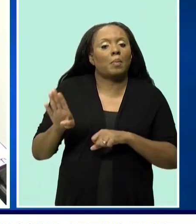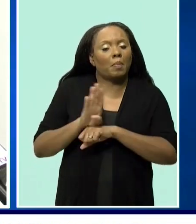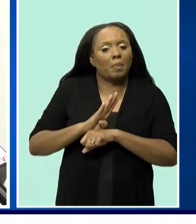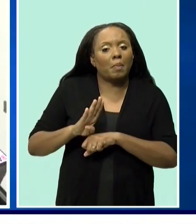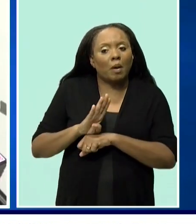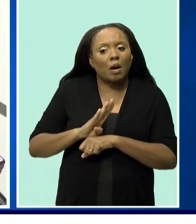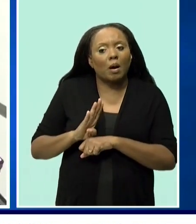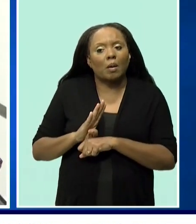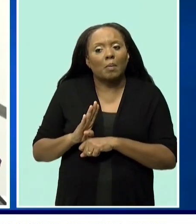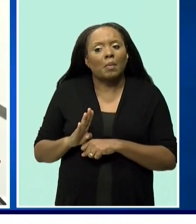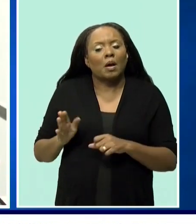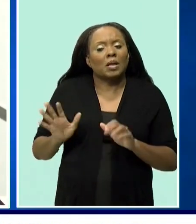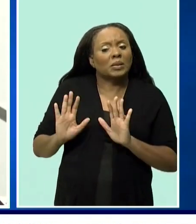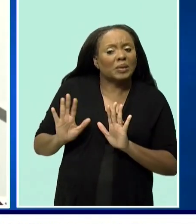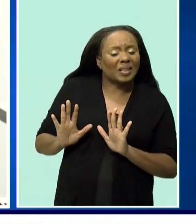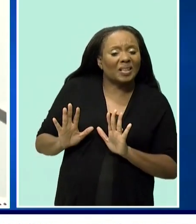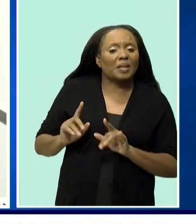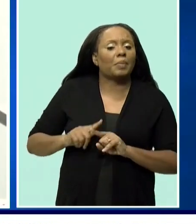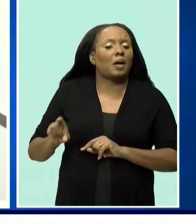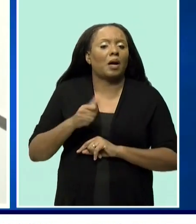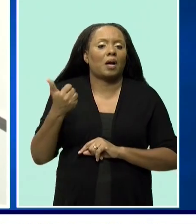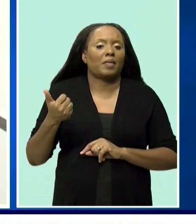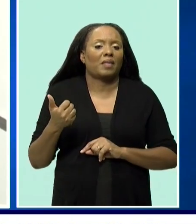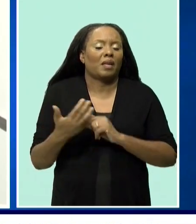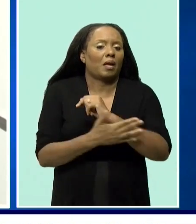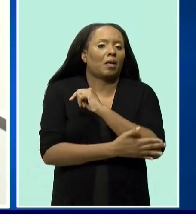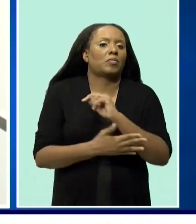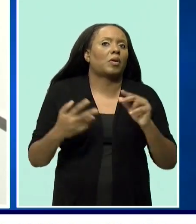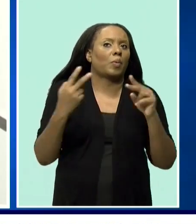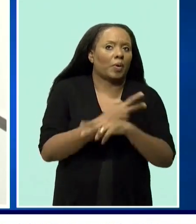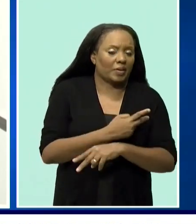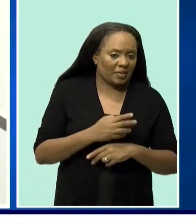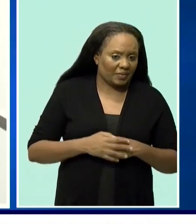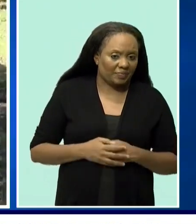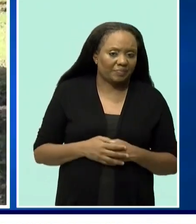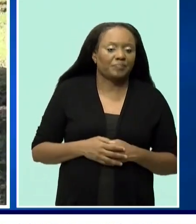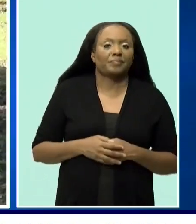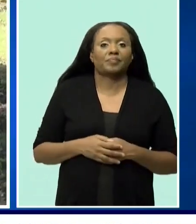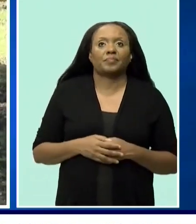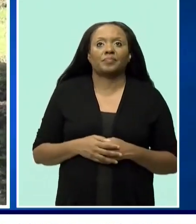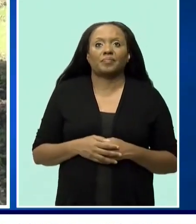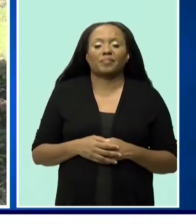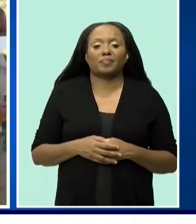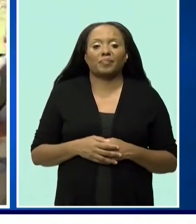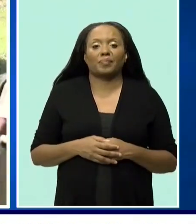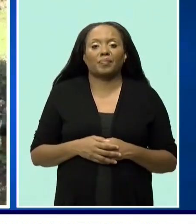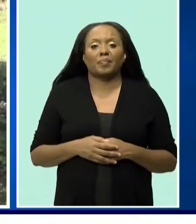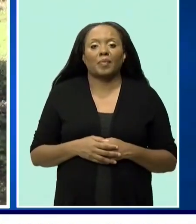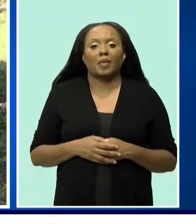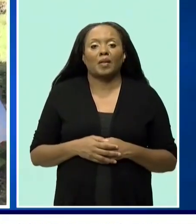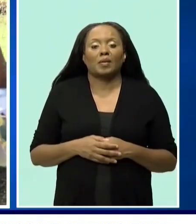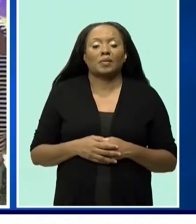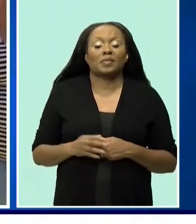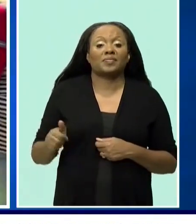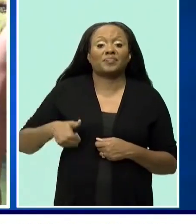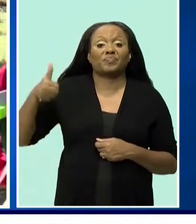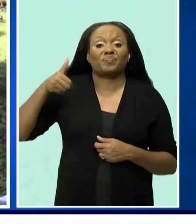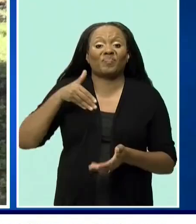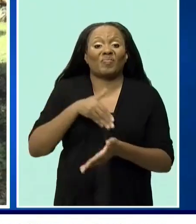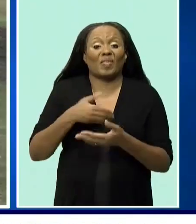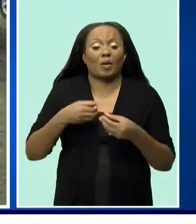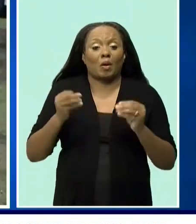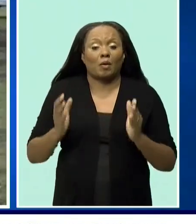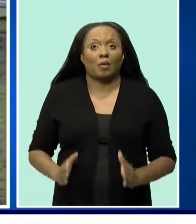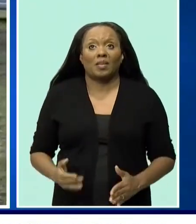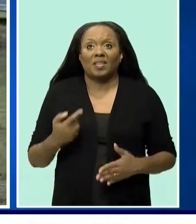Officer, the Most Honourable Dr. Kenneth George, in his remarks, said children have not been the drivers of the pandemic, but acknowledged